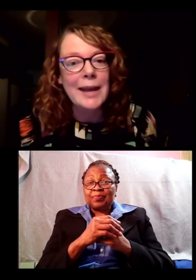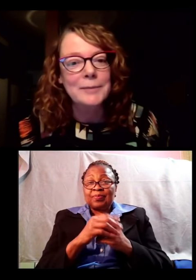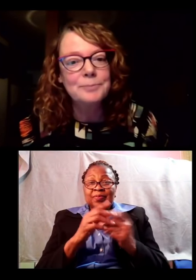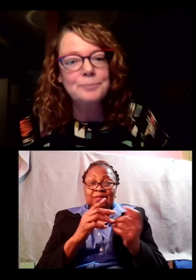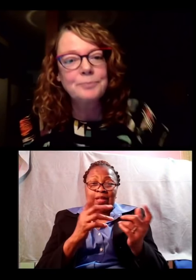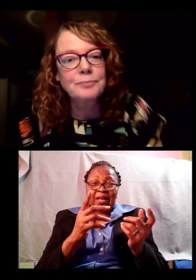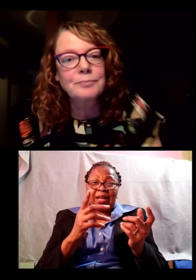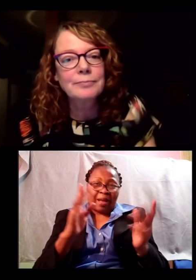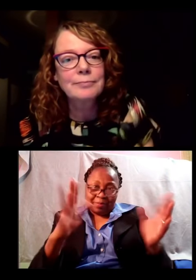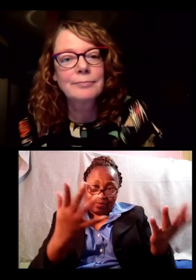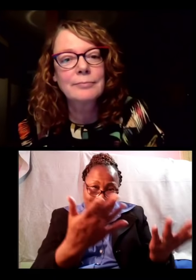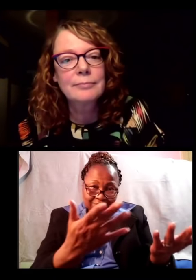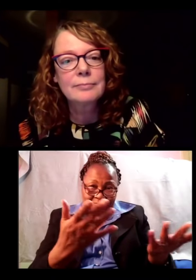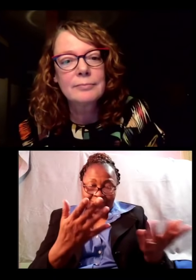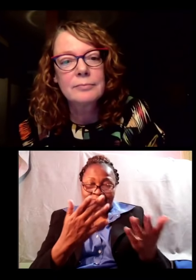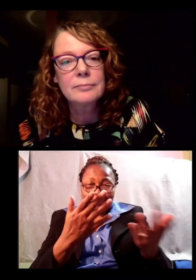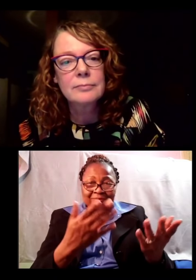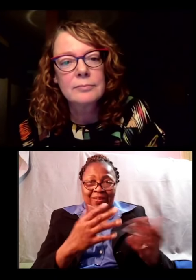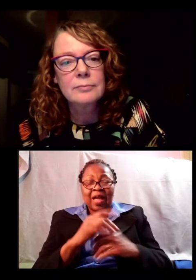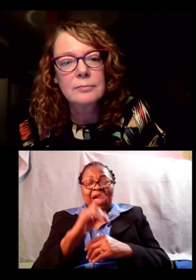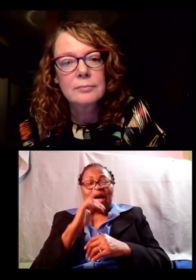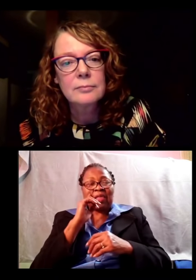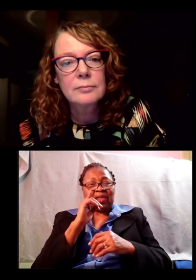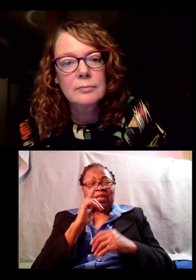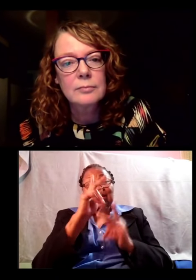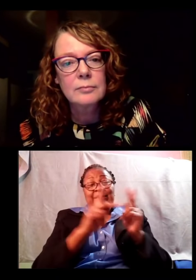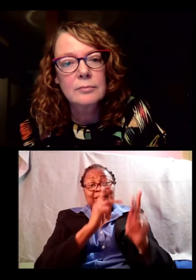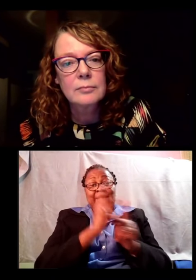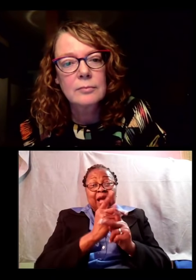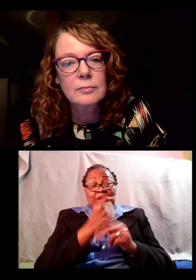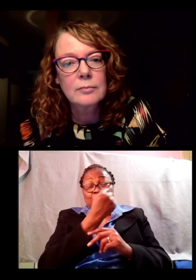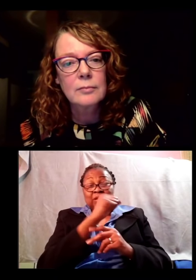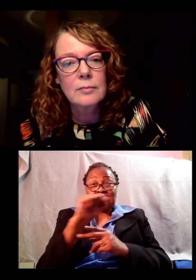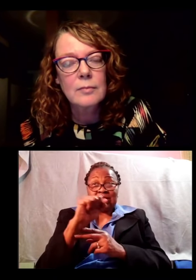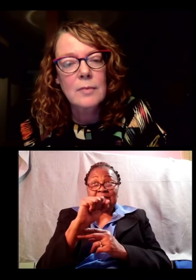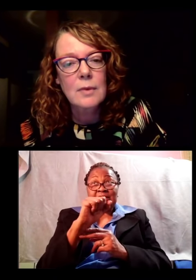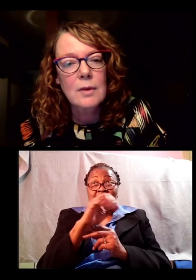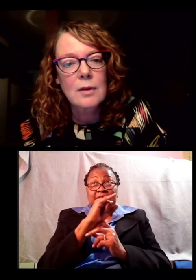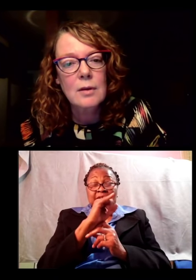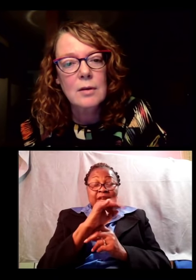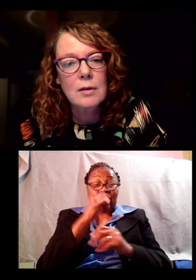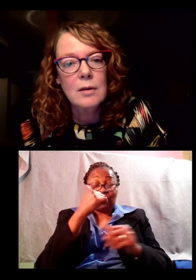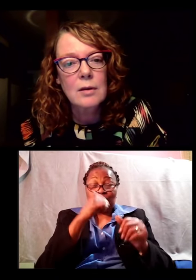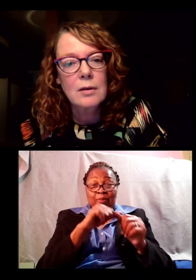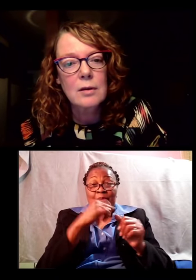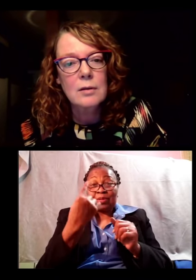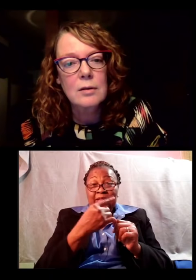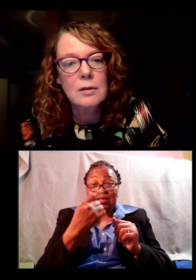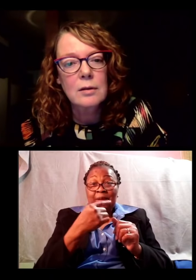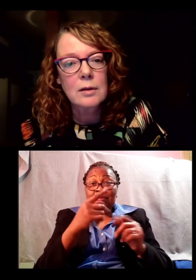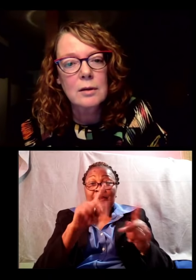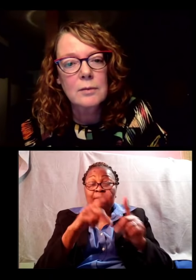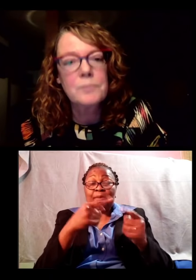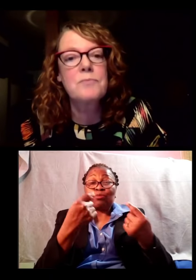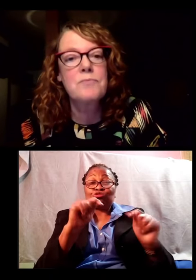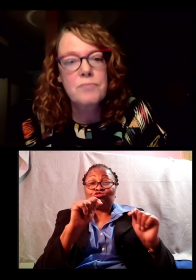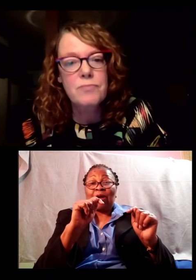go ahead. I think it's a mode of resistance if you're remembering something that people have tried to